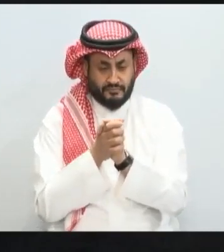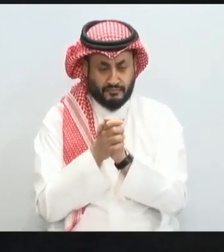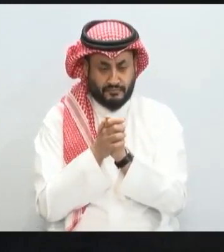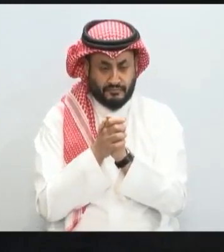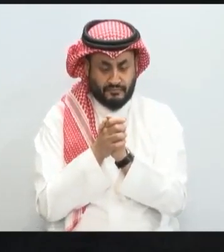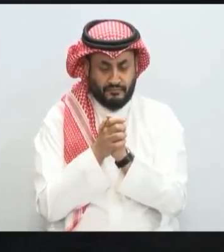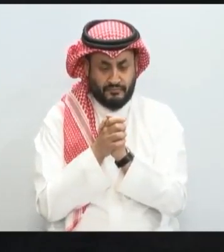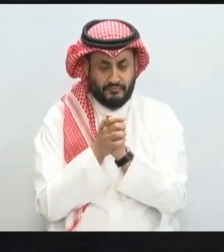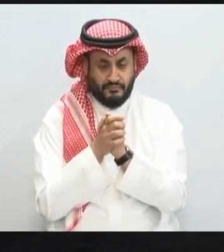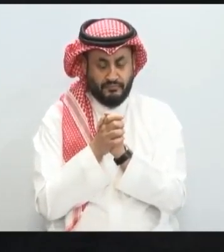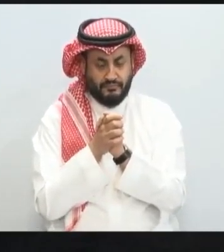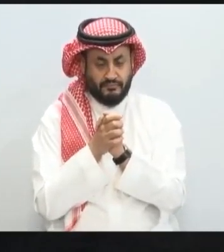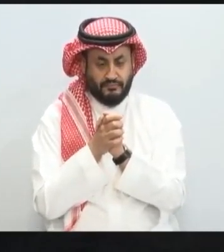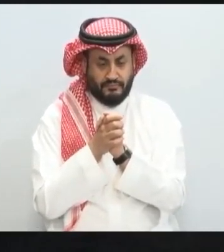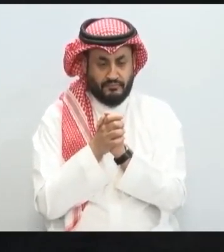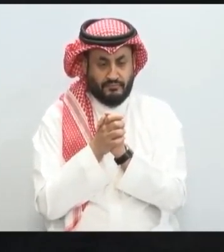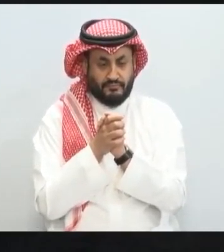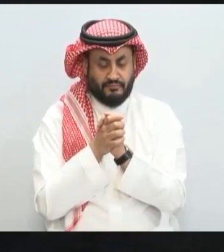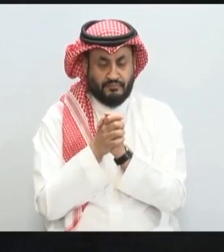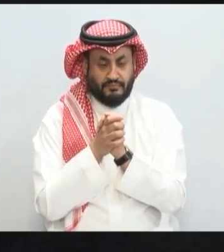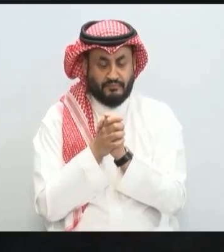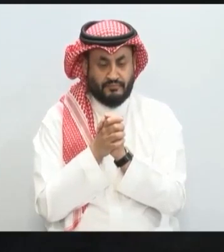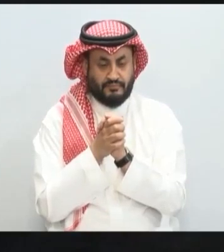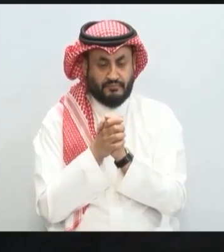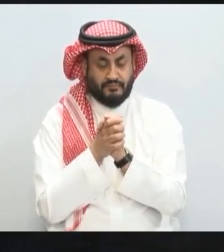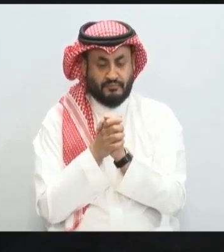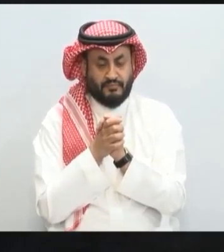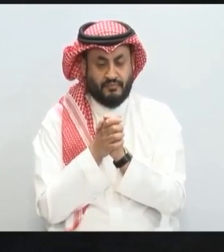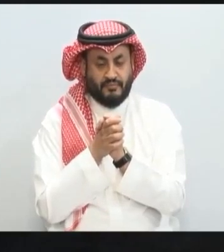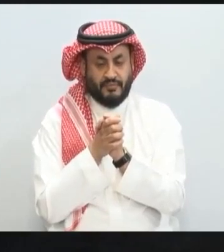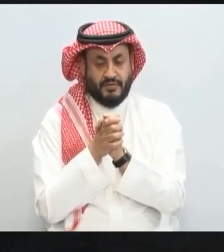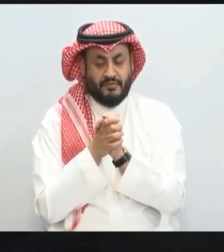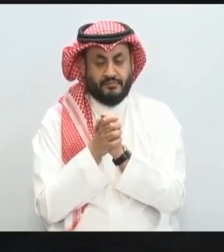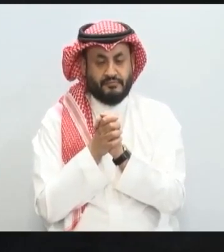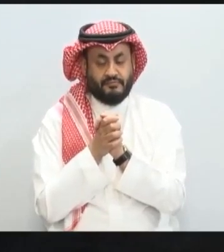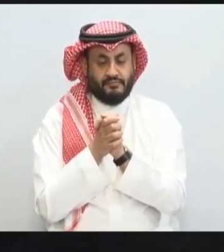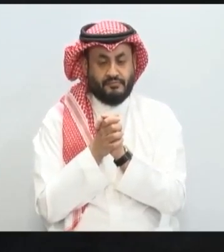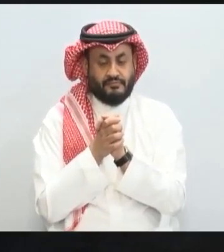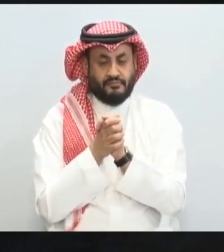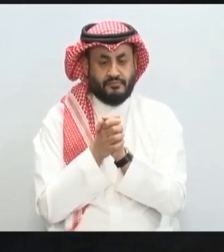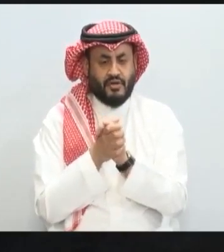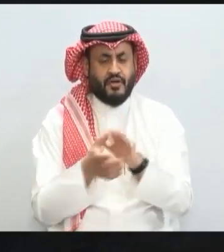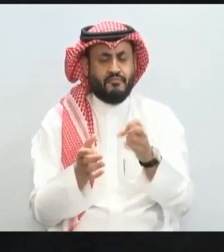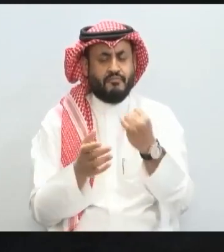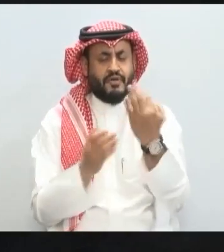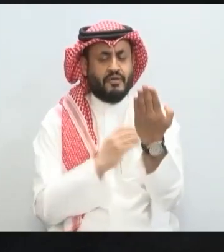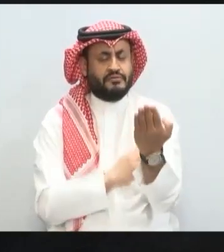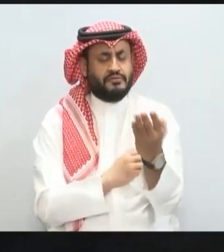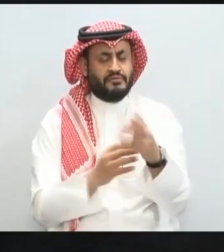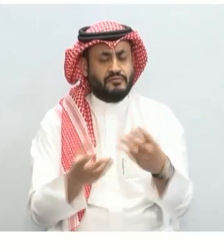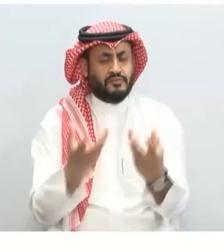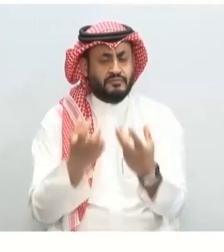cooking books, because most of chefs are from France and they came up with many recipes